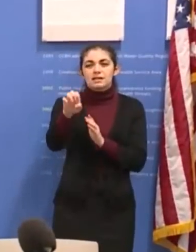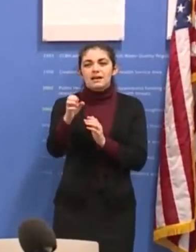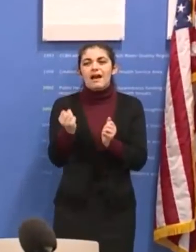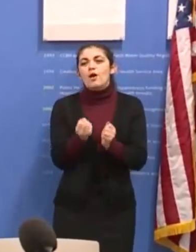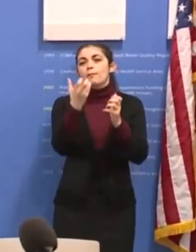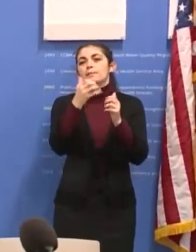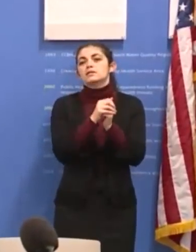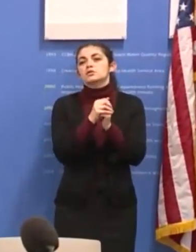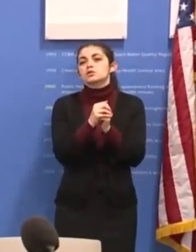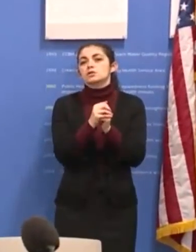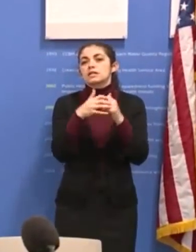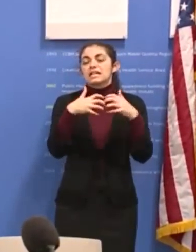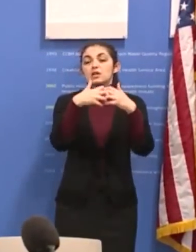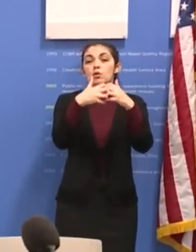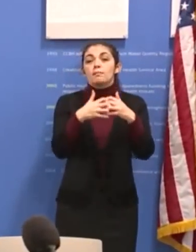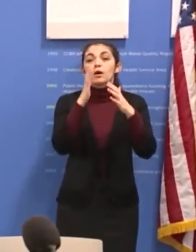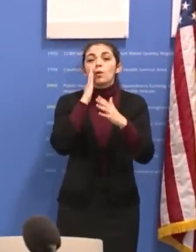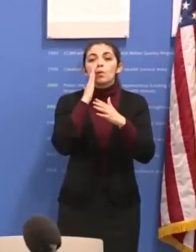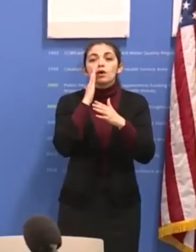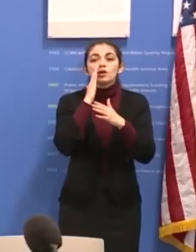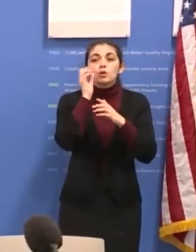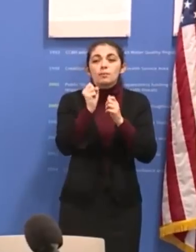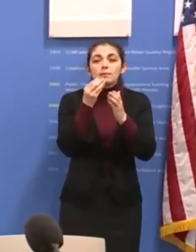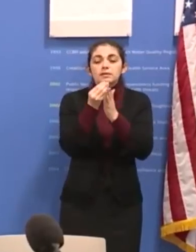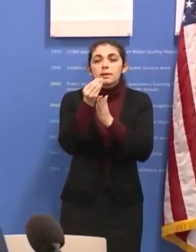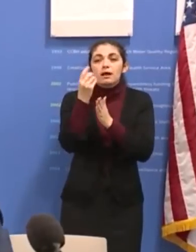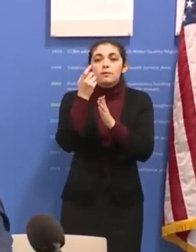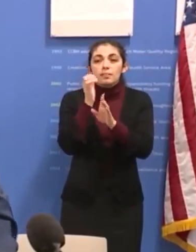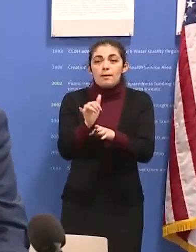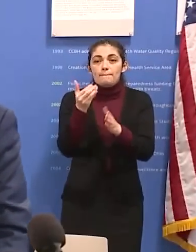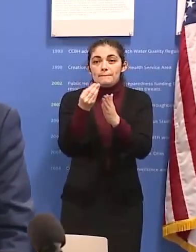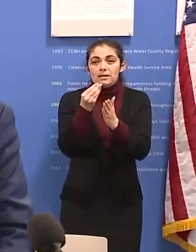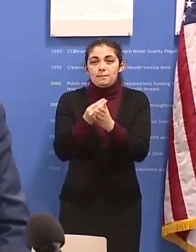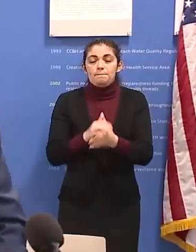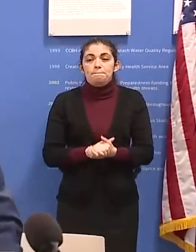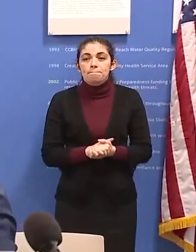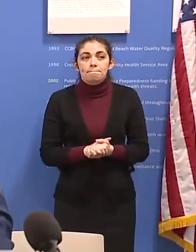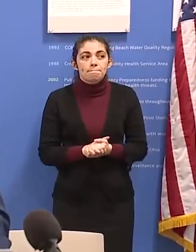much equipment do you expect to be able to purchase with that money?